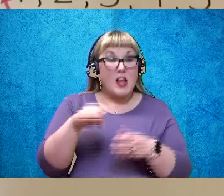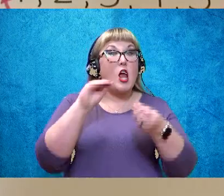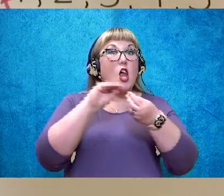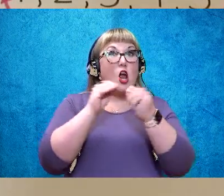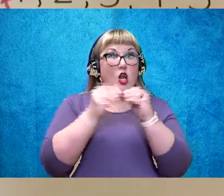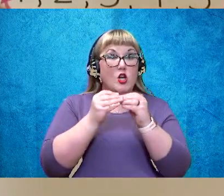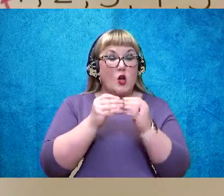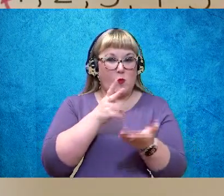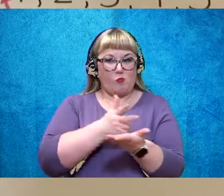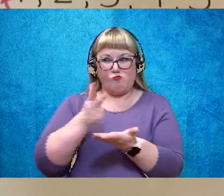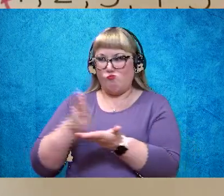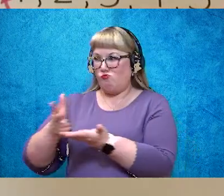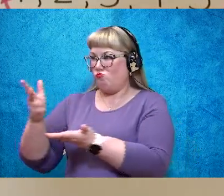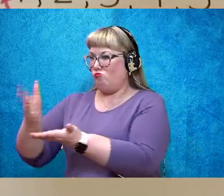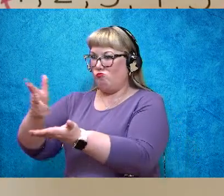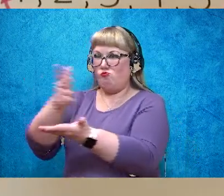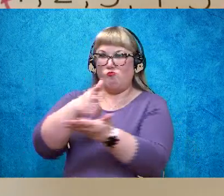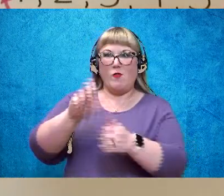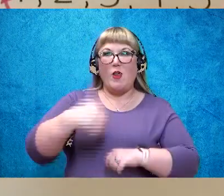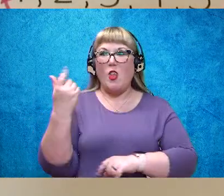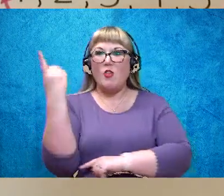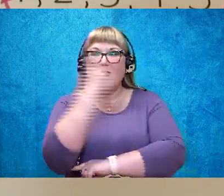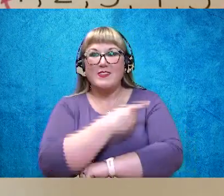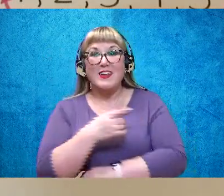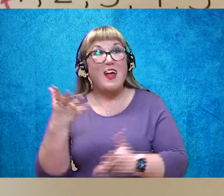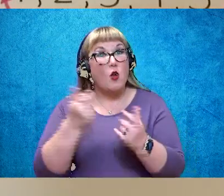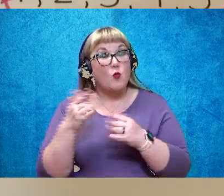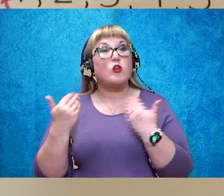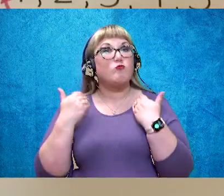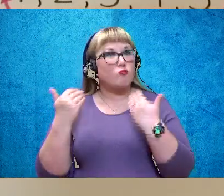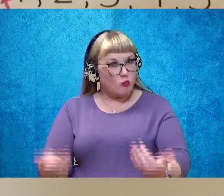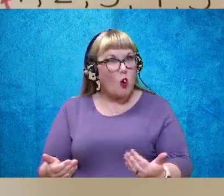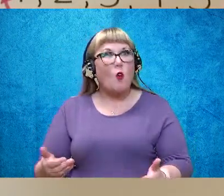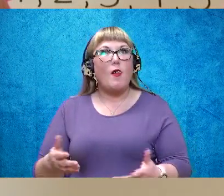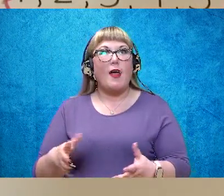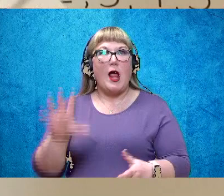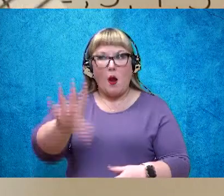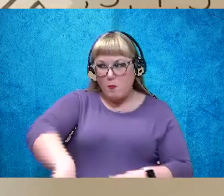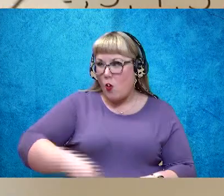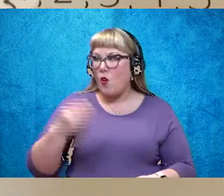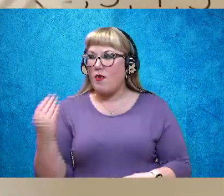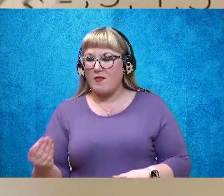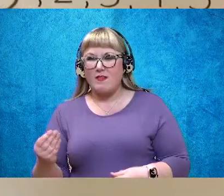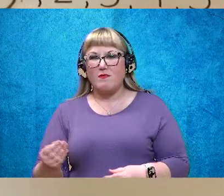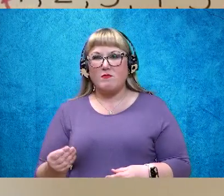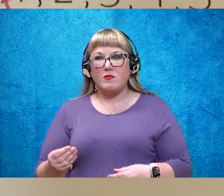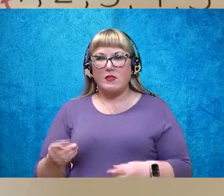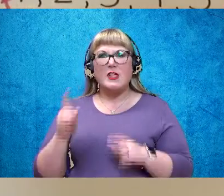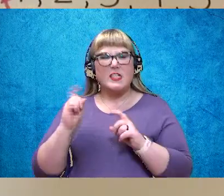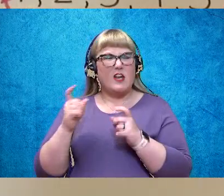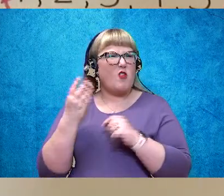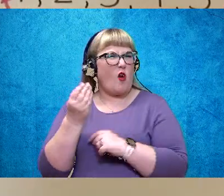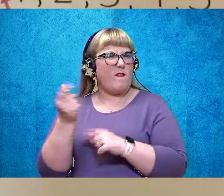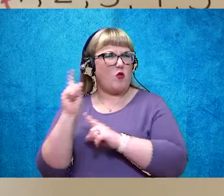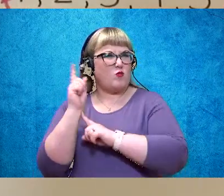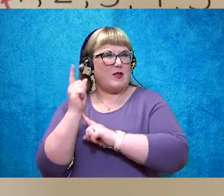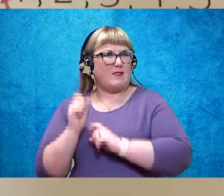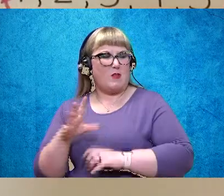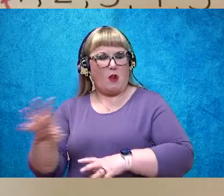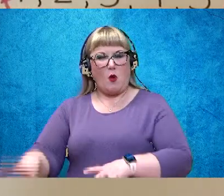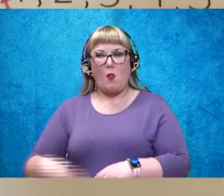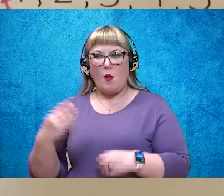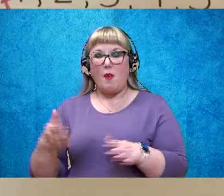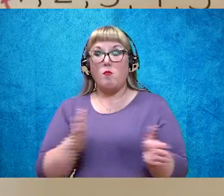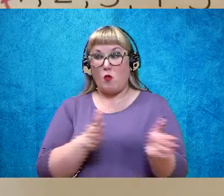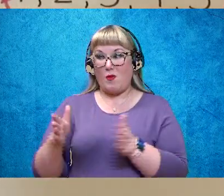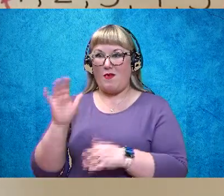parking lots from the other day, I want you to go ahead and get that out. I'll give you a few seconds to go ahead and get that